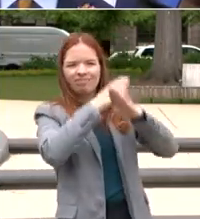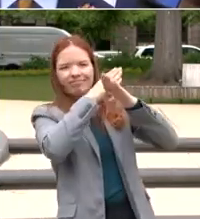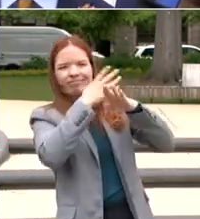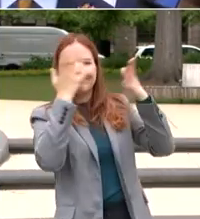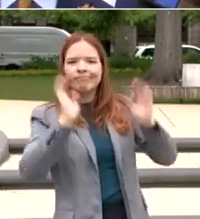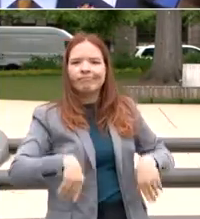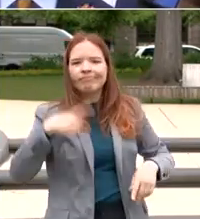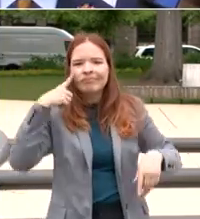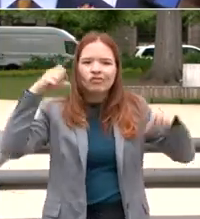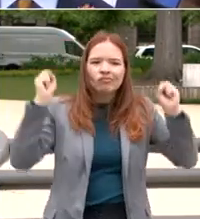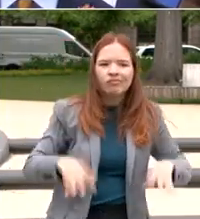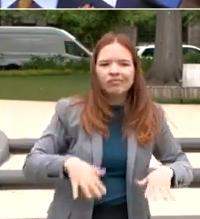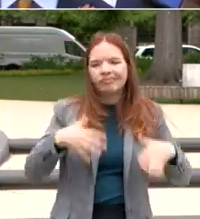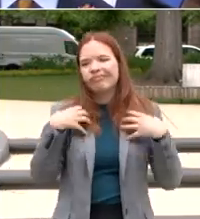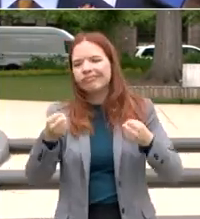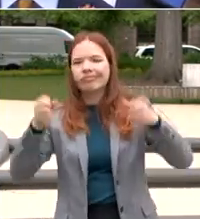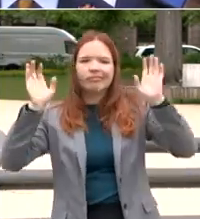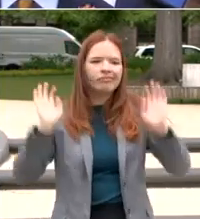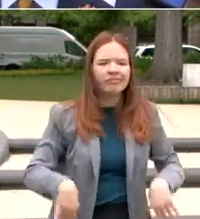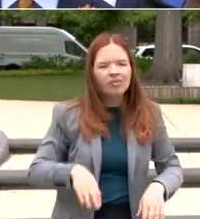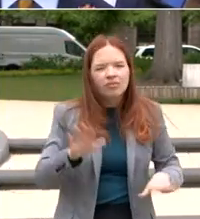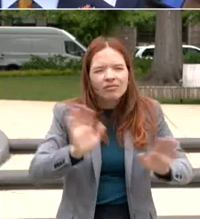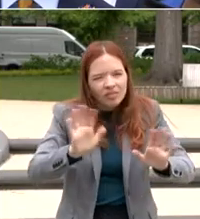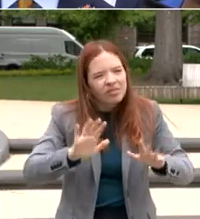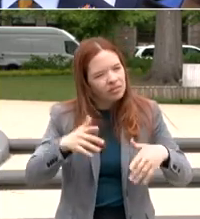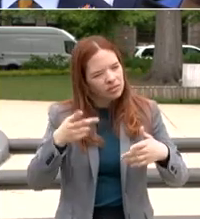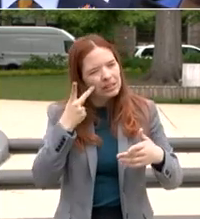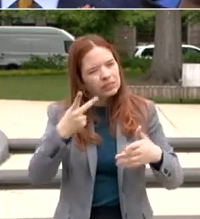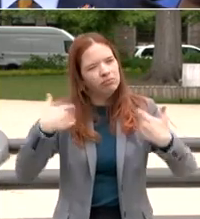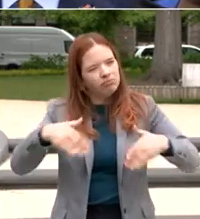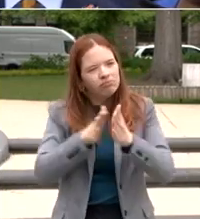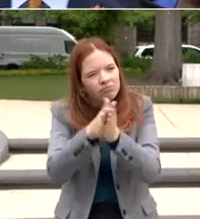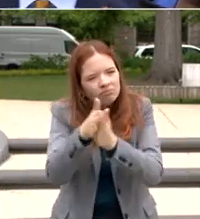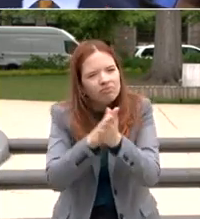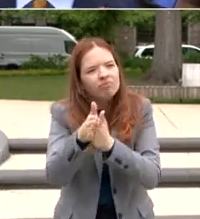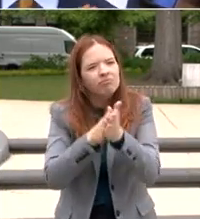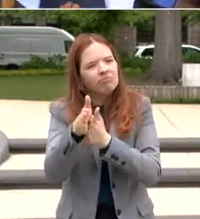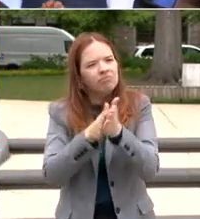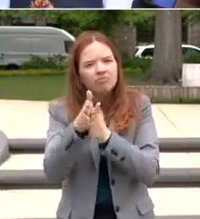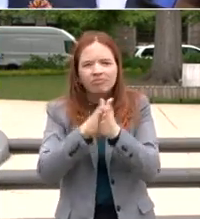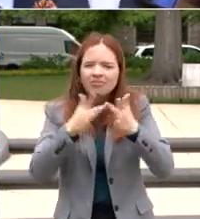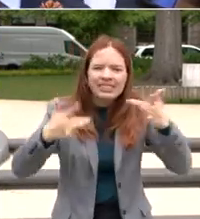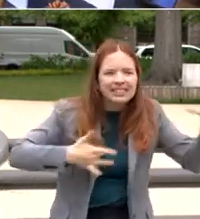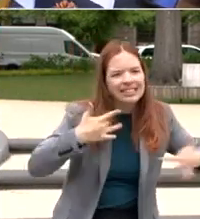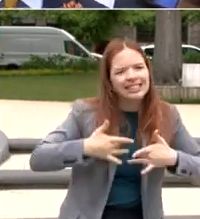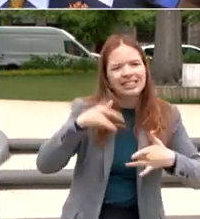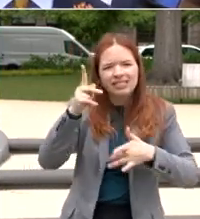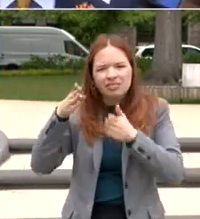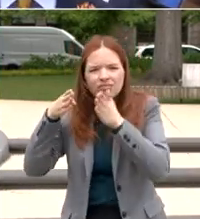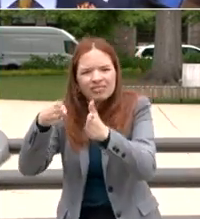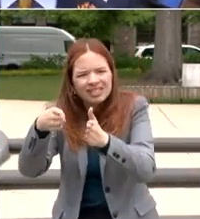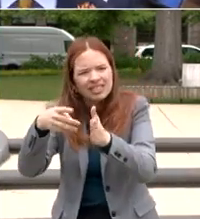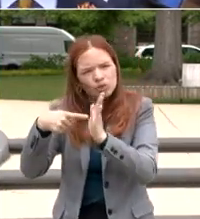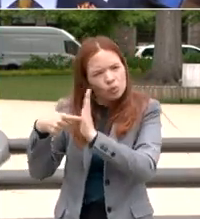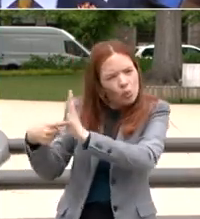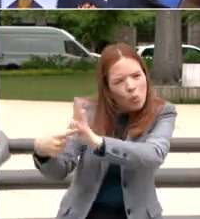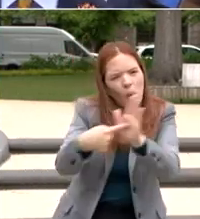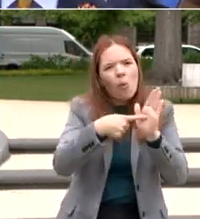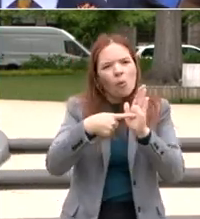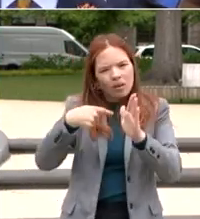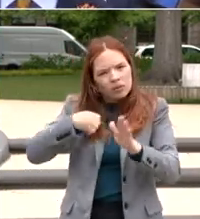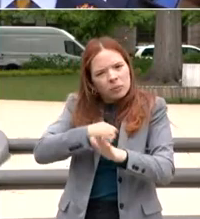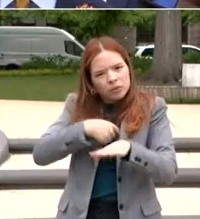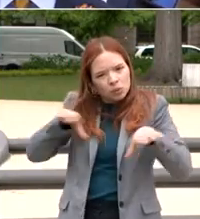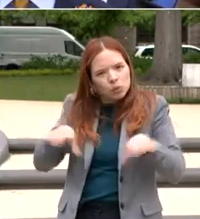do by eliminating K Street and eliminating the really important investments in transit efficiency and bus improvements and thinking